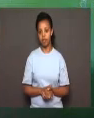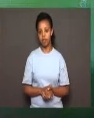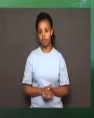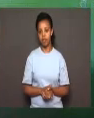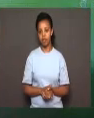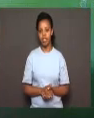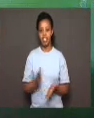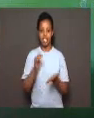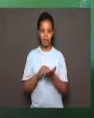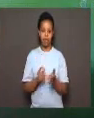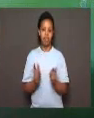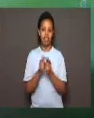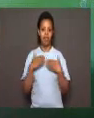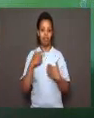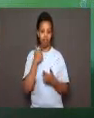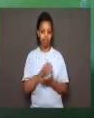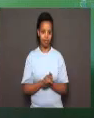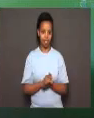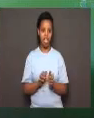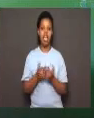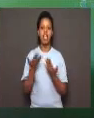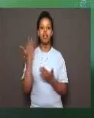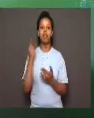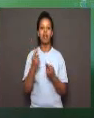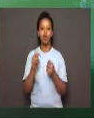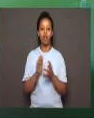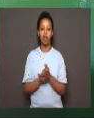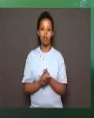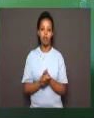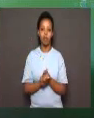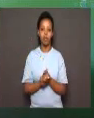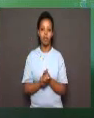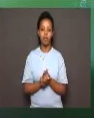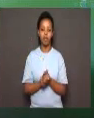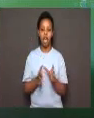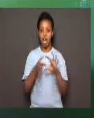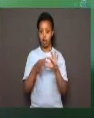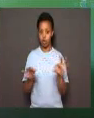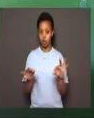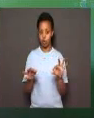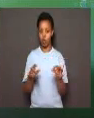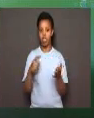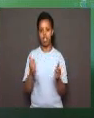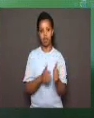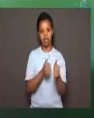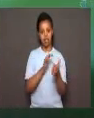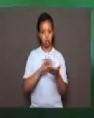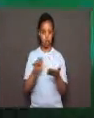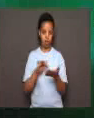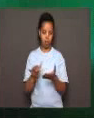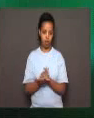Nice to see you again. How was that activity? The statements should read as follows.